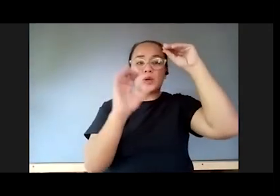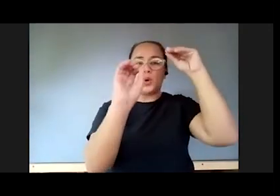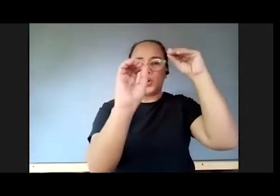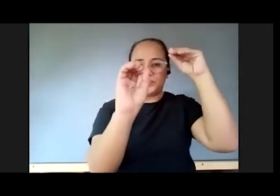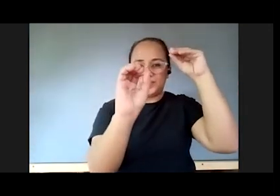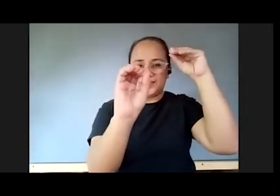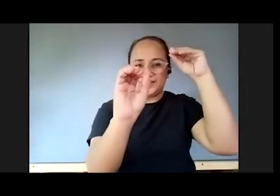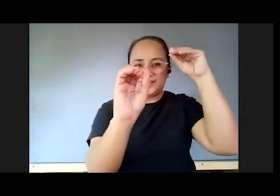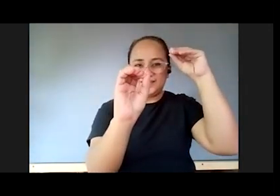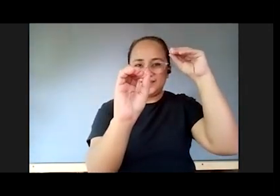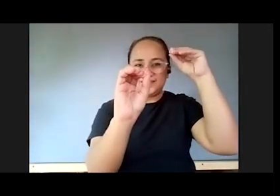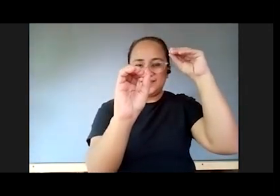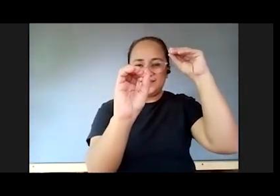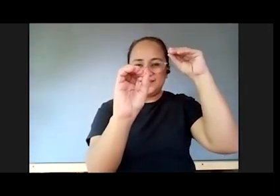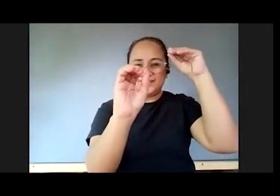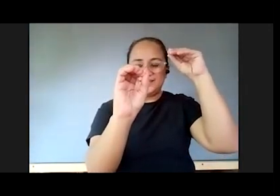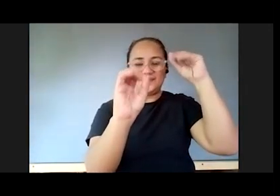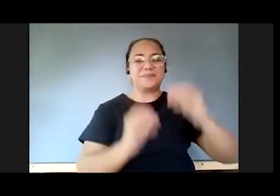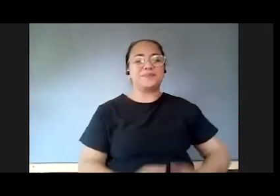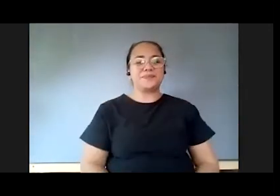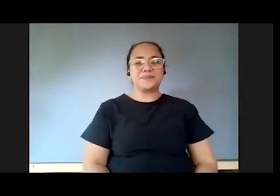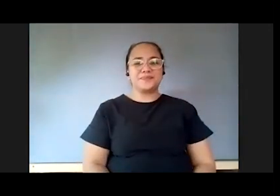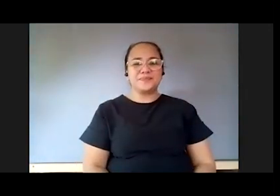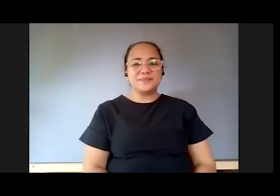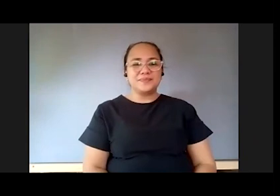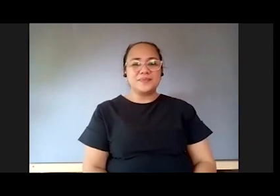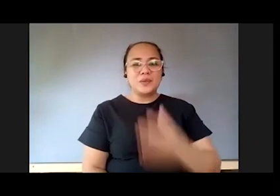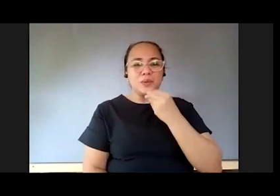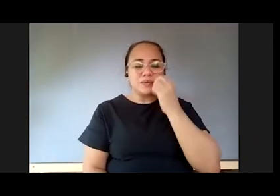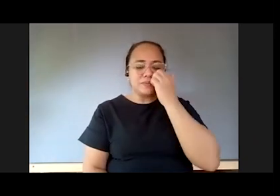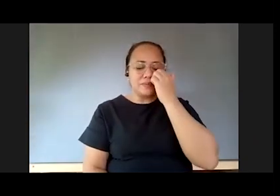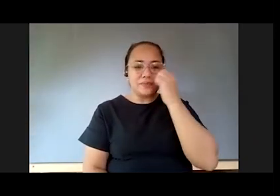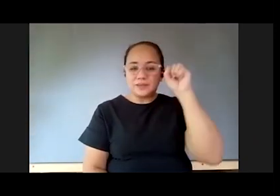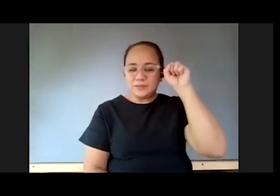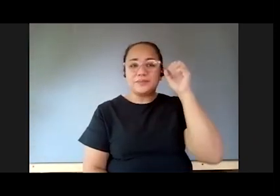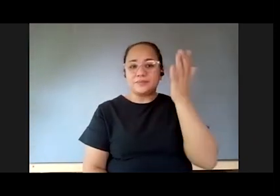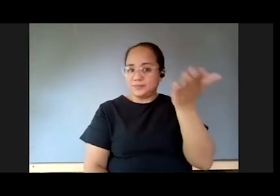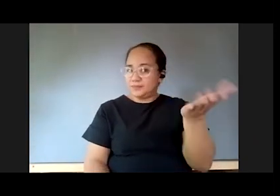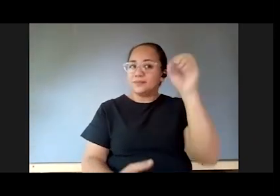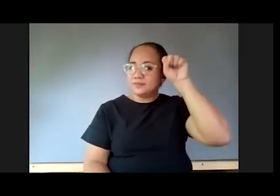Shaq has his hand up. Who? Shaq. Yes, okay.